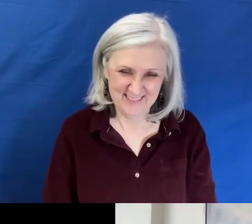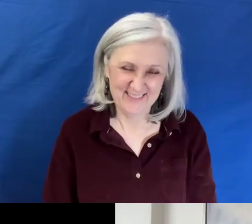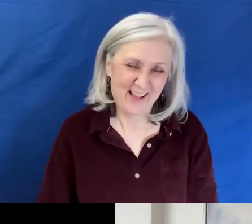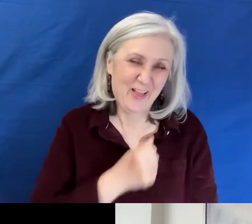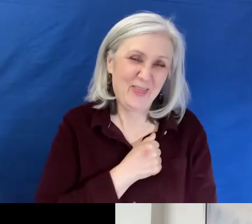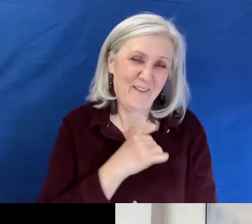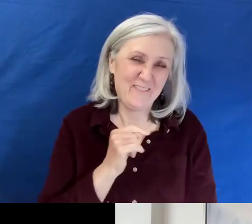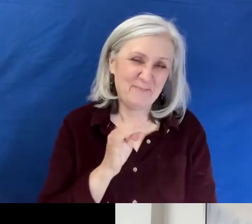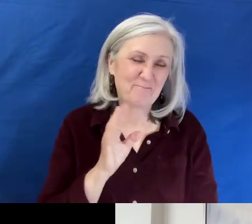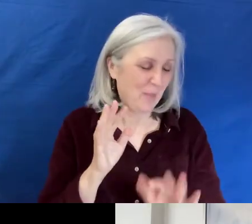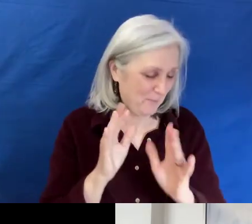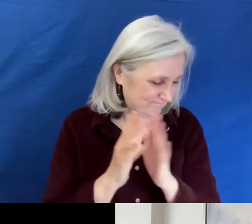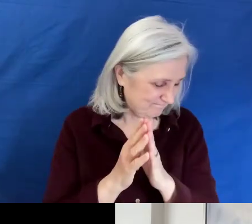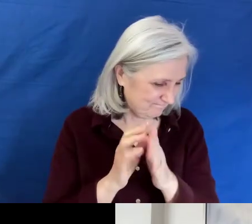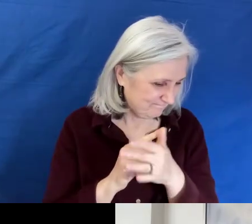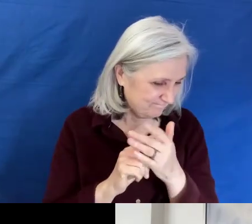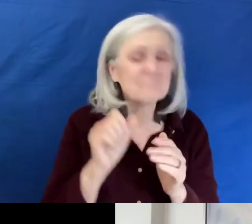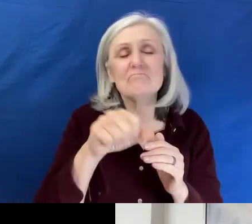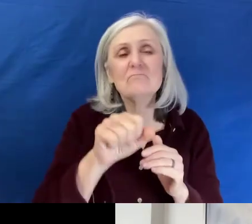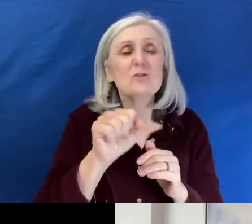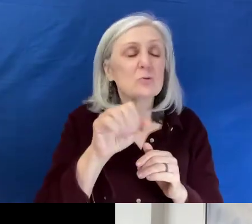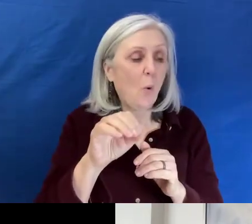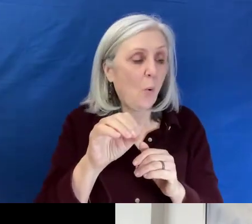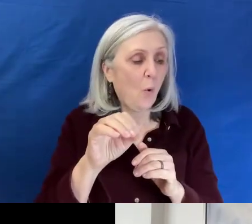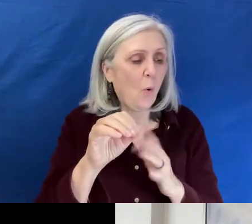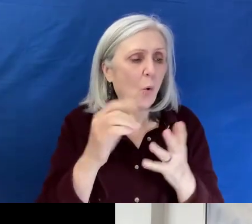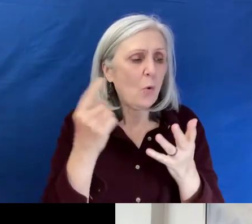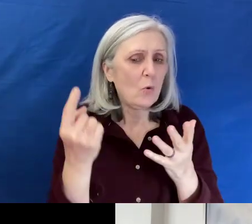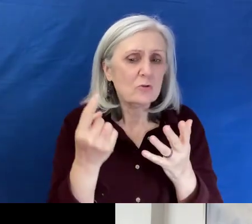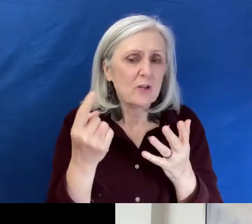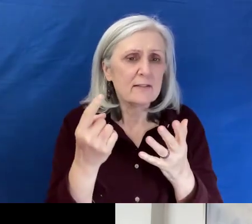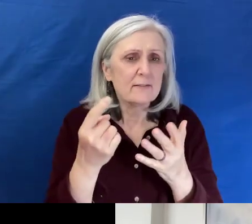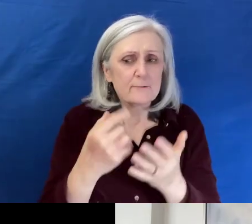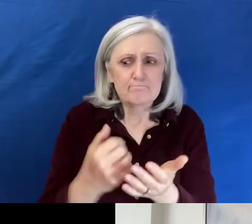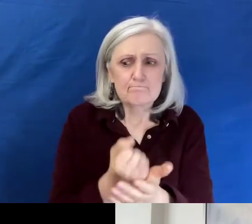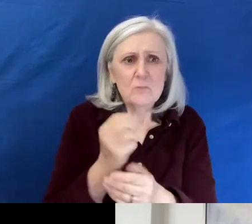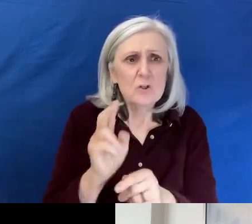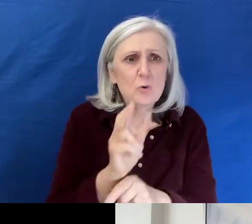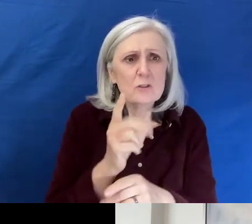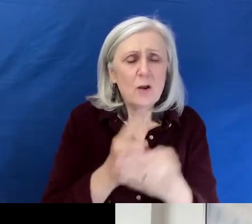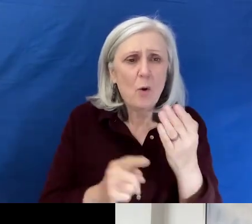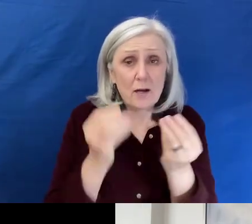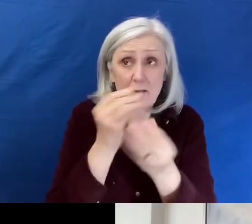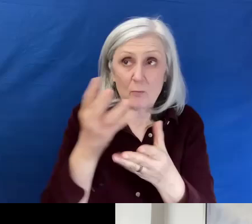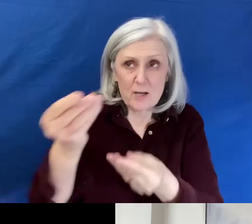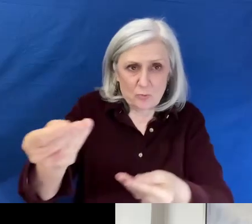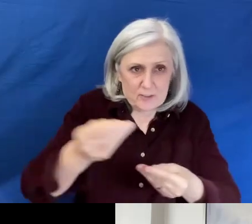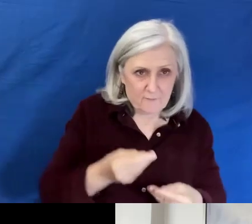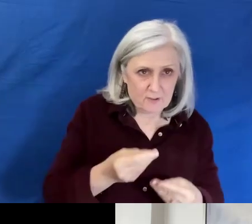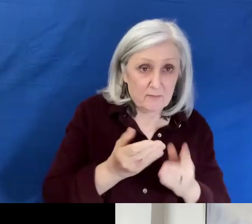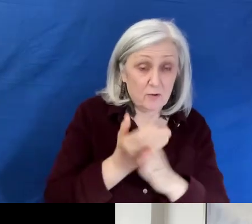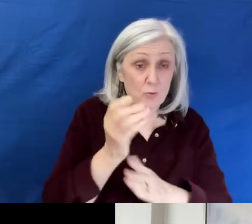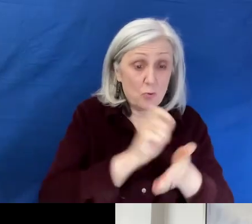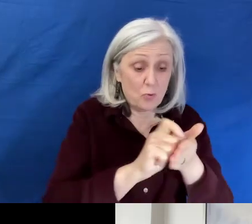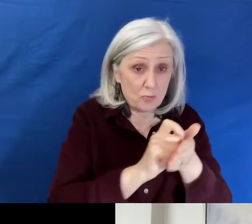it. Yeah, so, just using what was given to me through the writers, through the